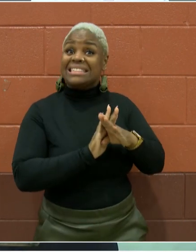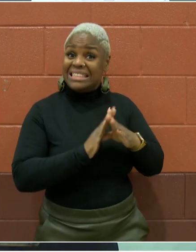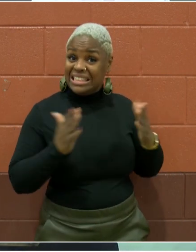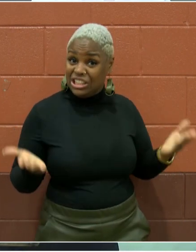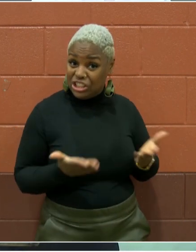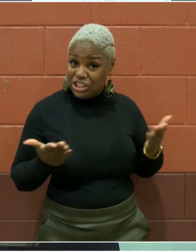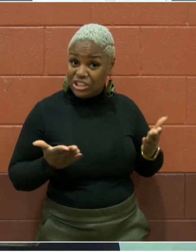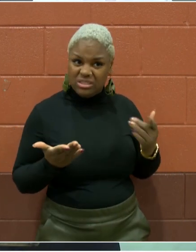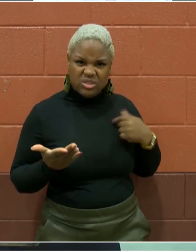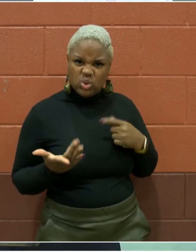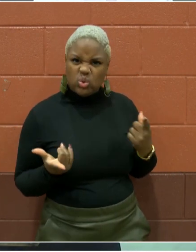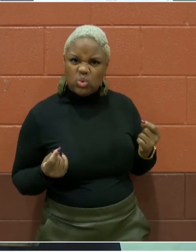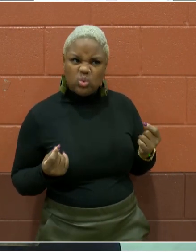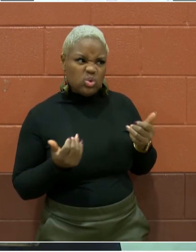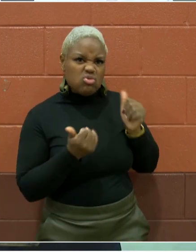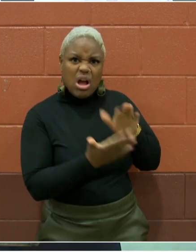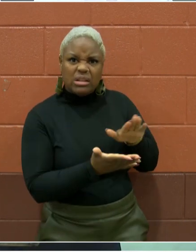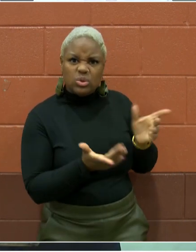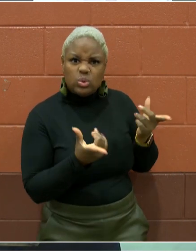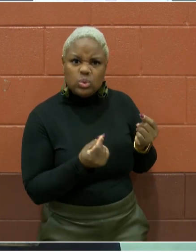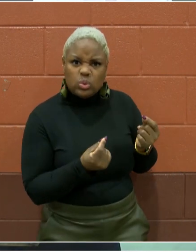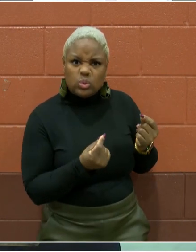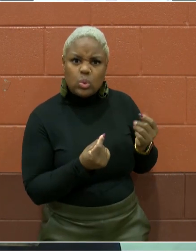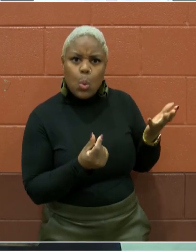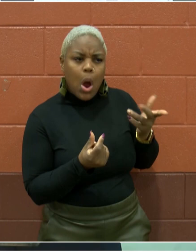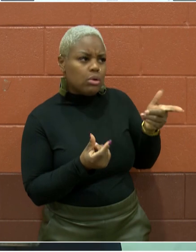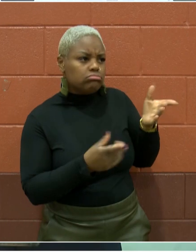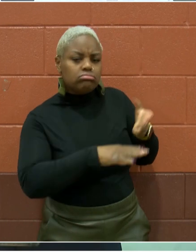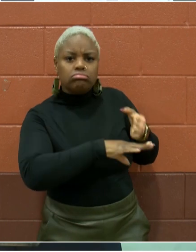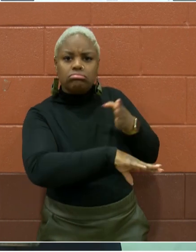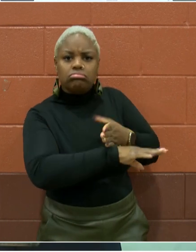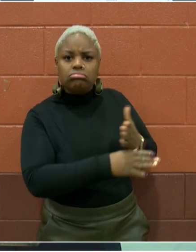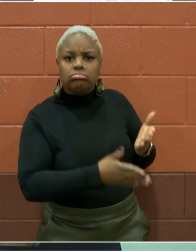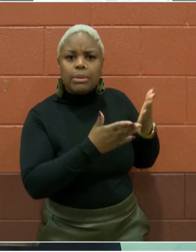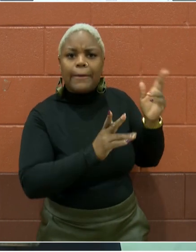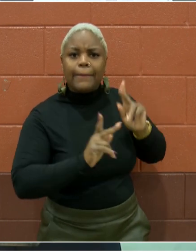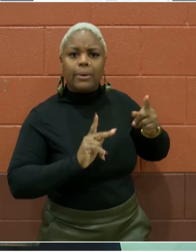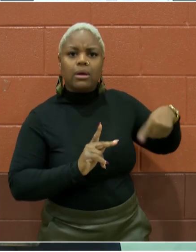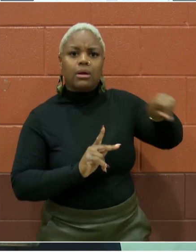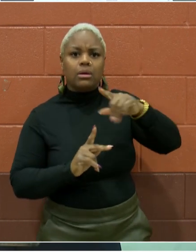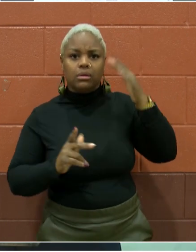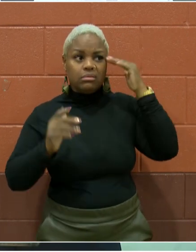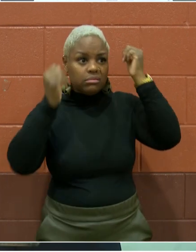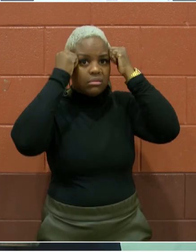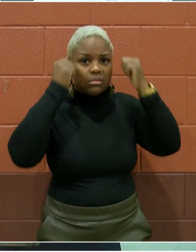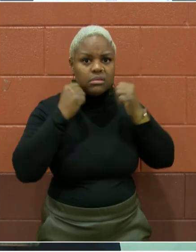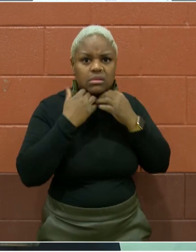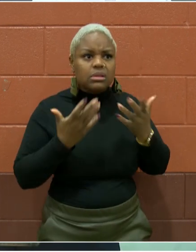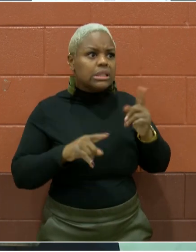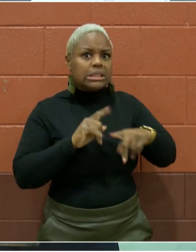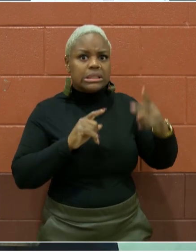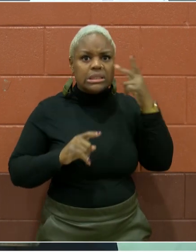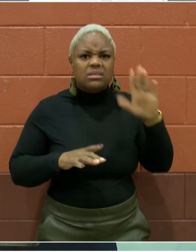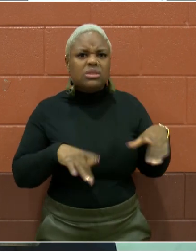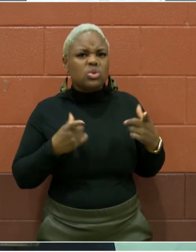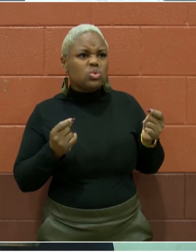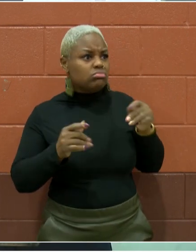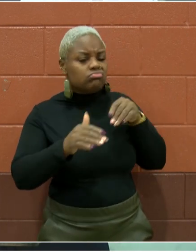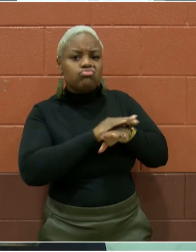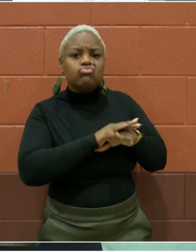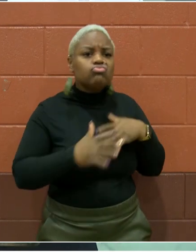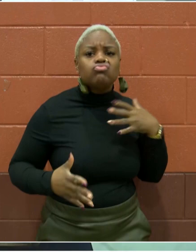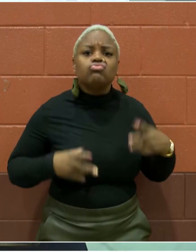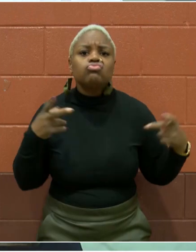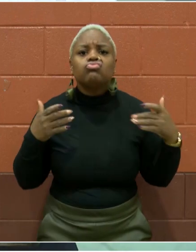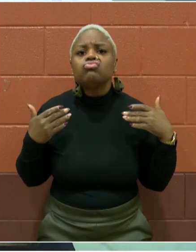of crime in the city and the number of crimes being committed by people wearing masks? Are you telling folks, if you're wearing, you know, or telling store owners